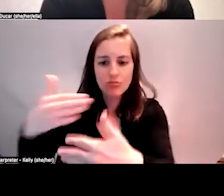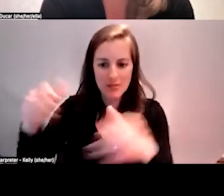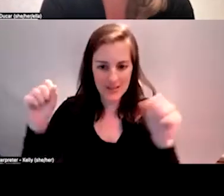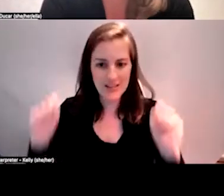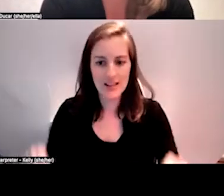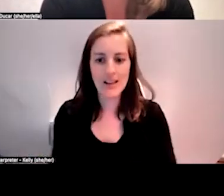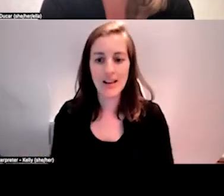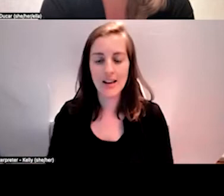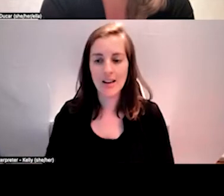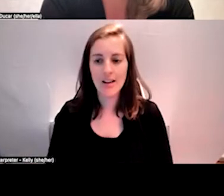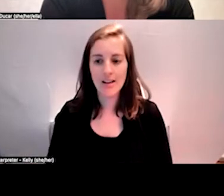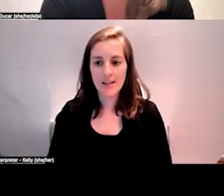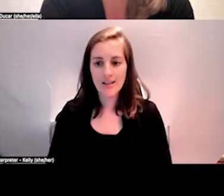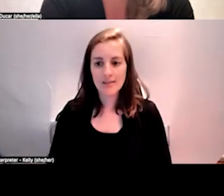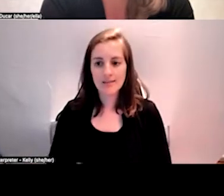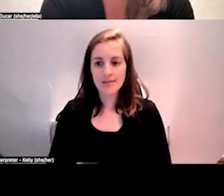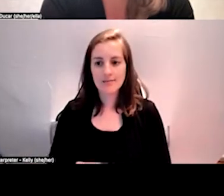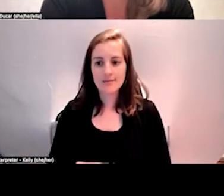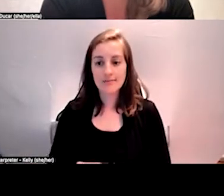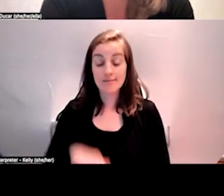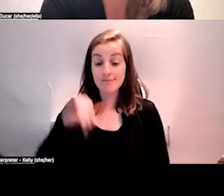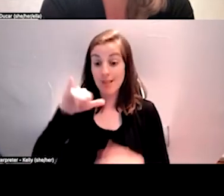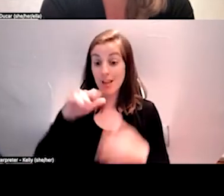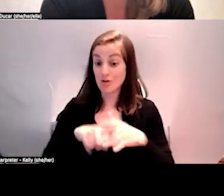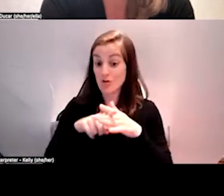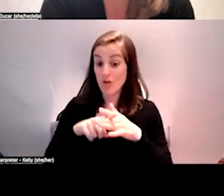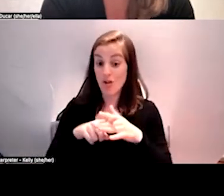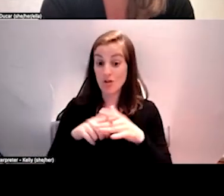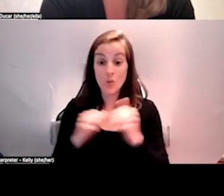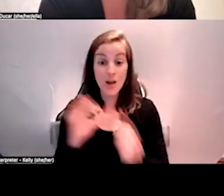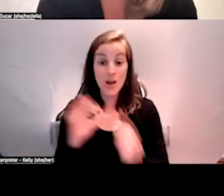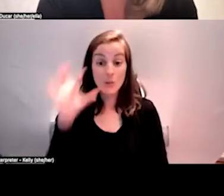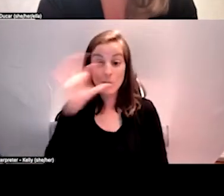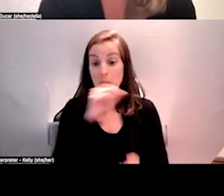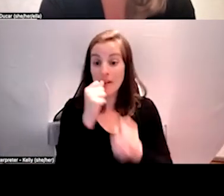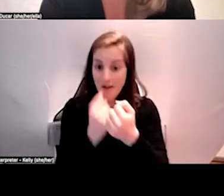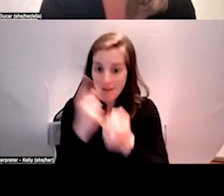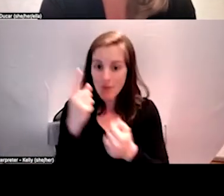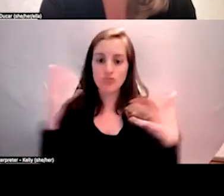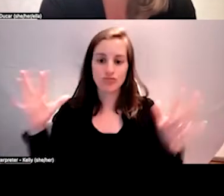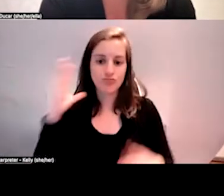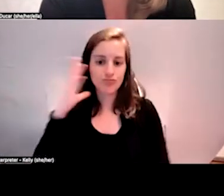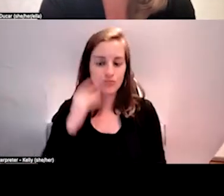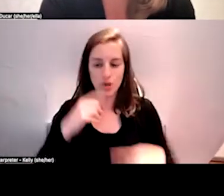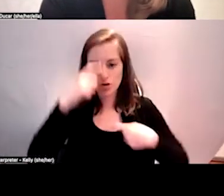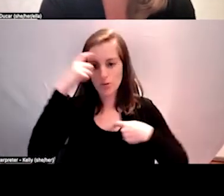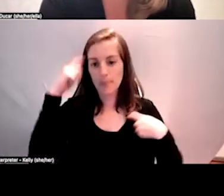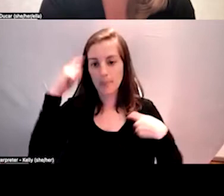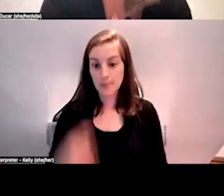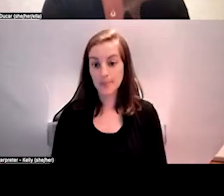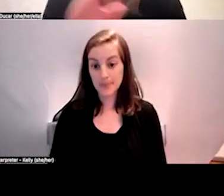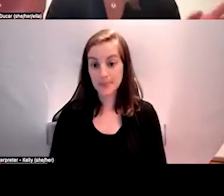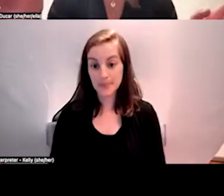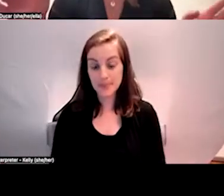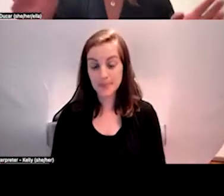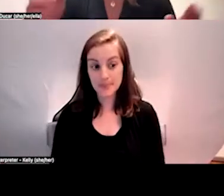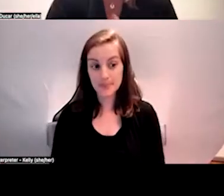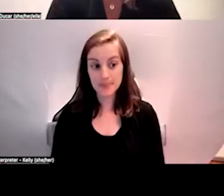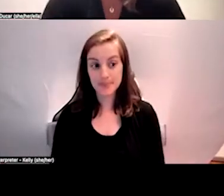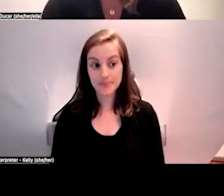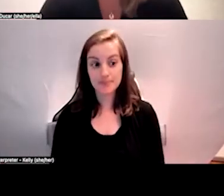everyone having experienced trauma. And so those principles then include, first and